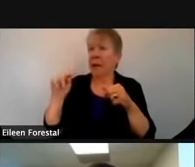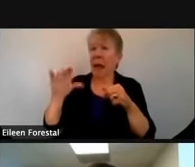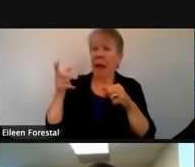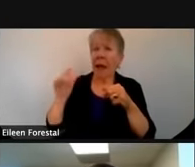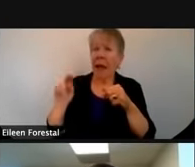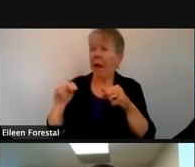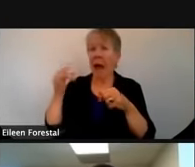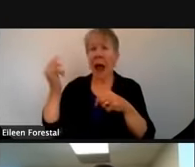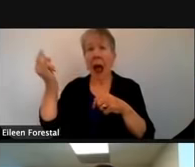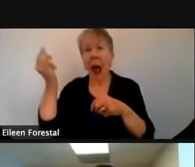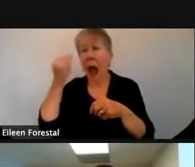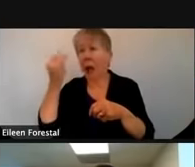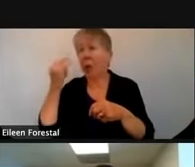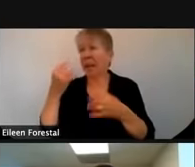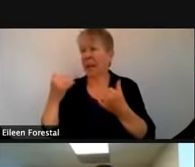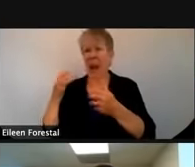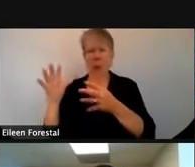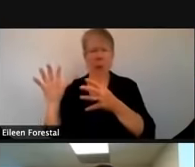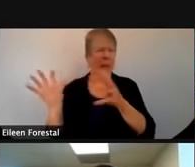Parkway